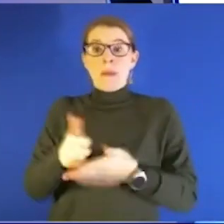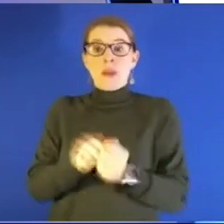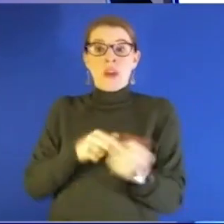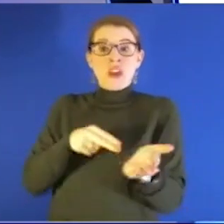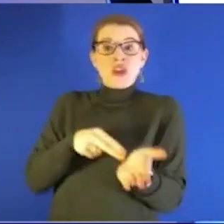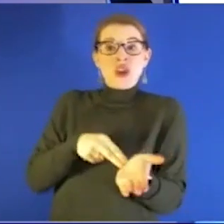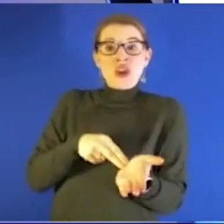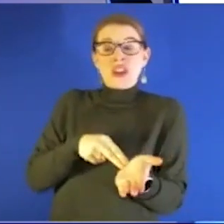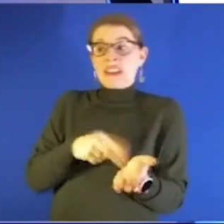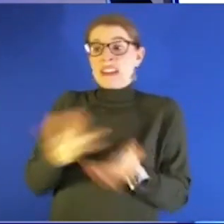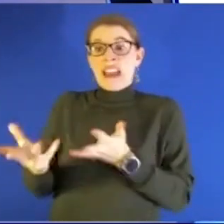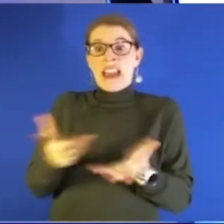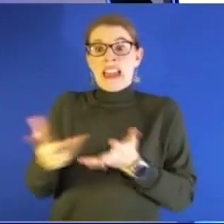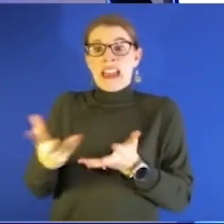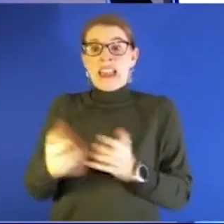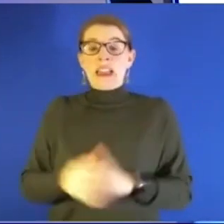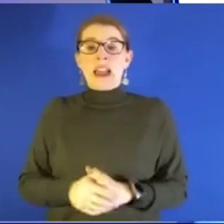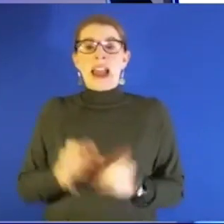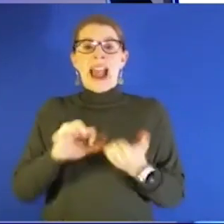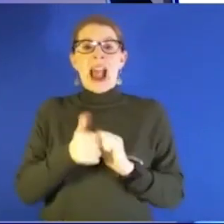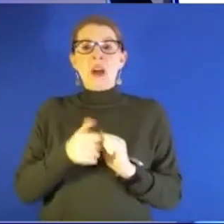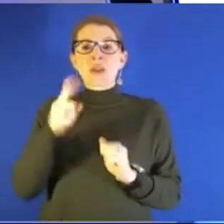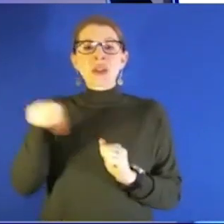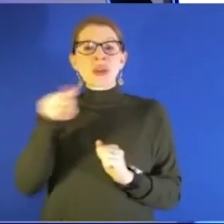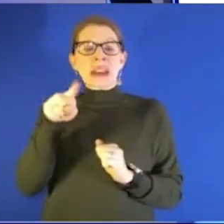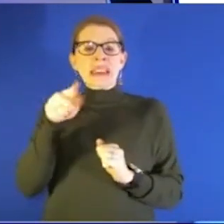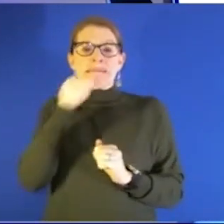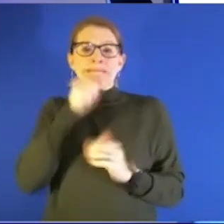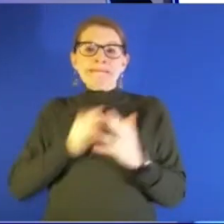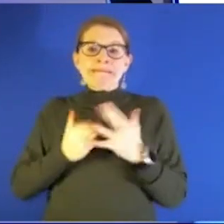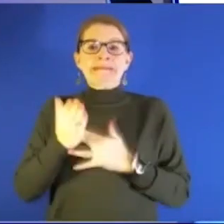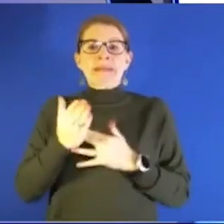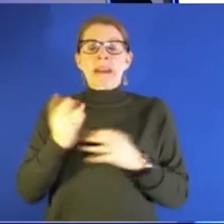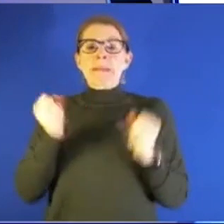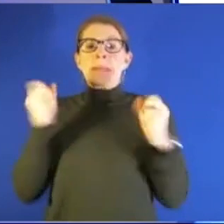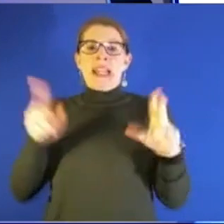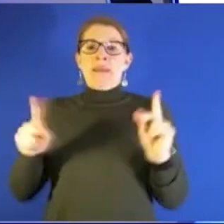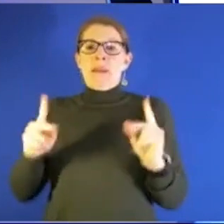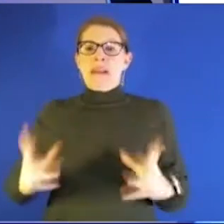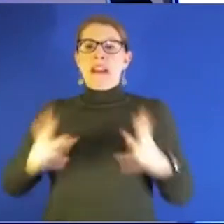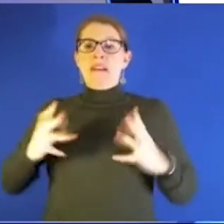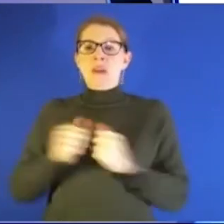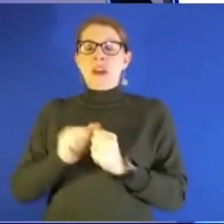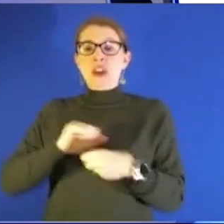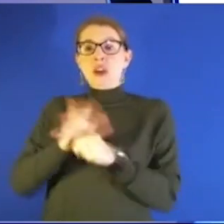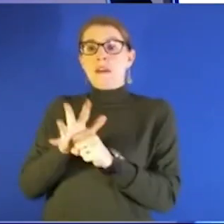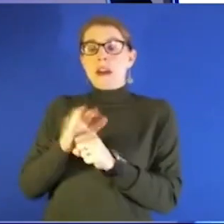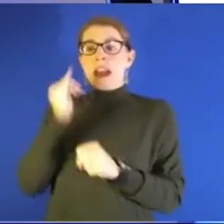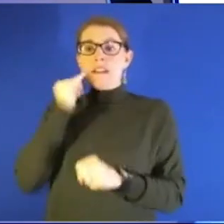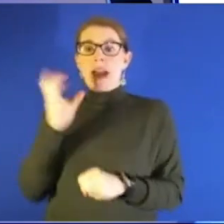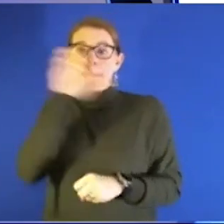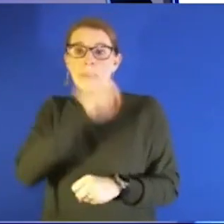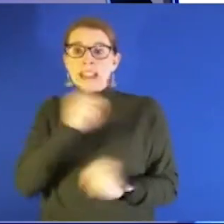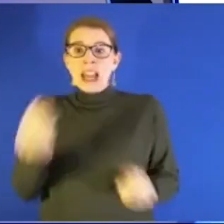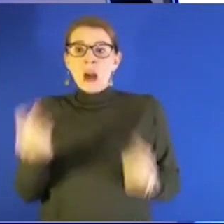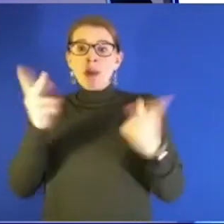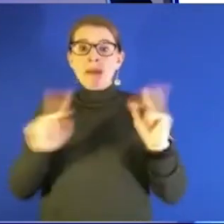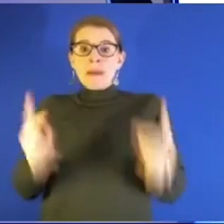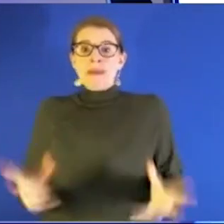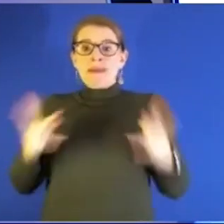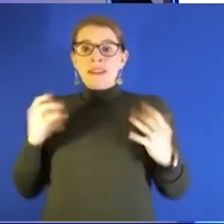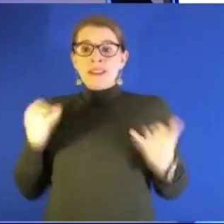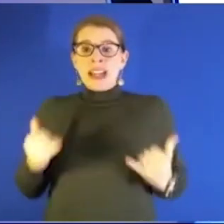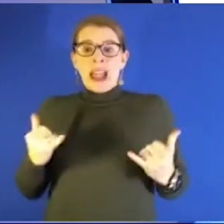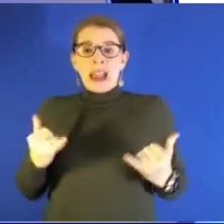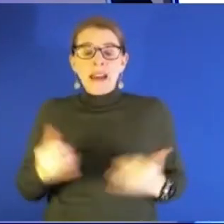How are you all making it through with so many people out with COVID? And if I've missed it, how many people are out today? You